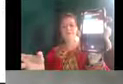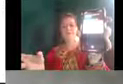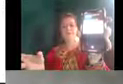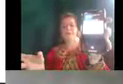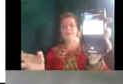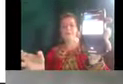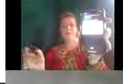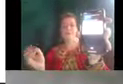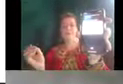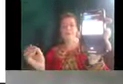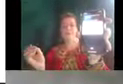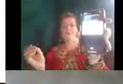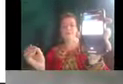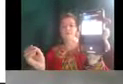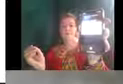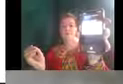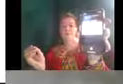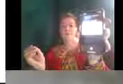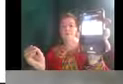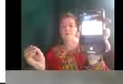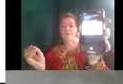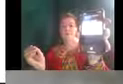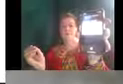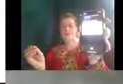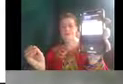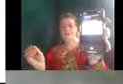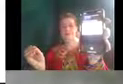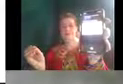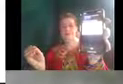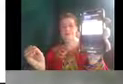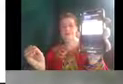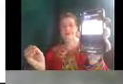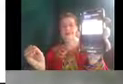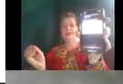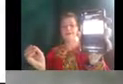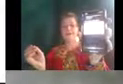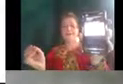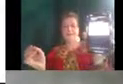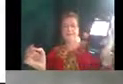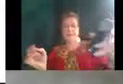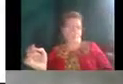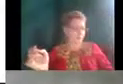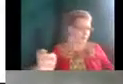your message to olivia brownlee says i hope you're doing your school work ready to send it yes